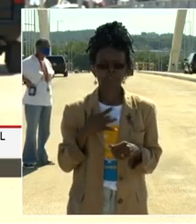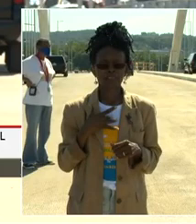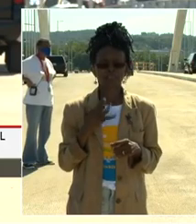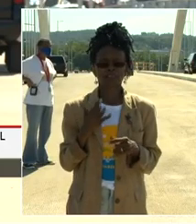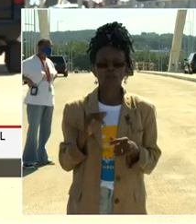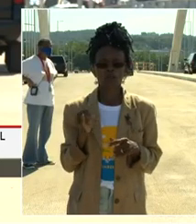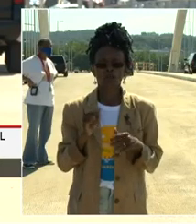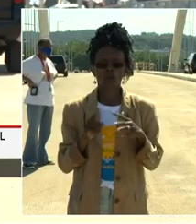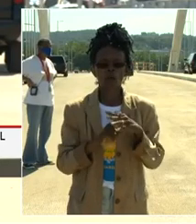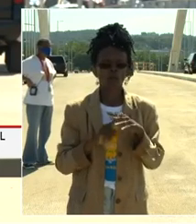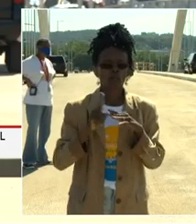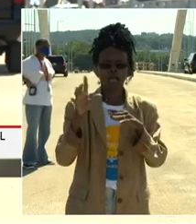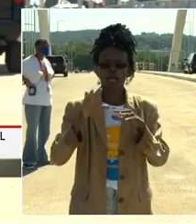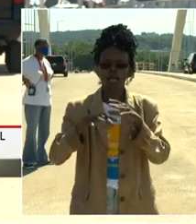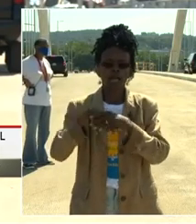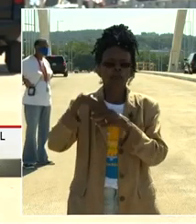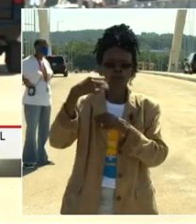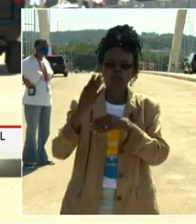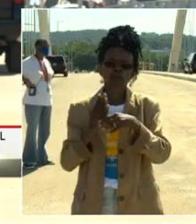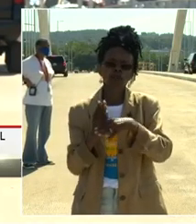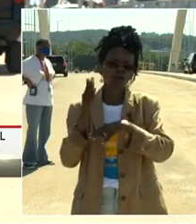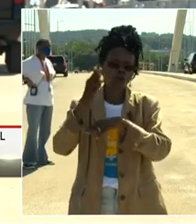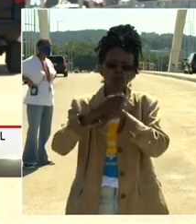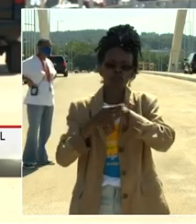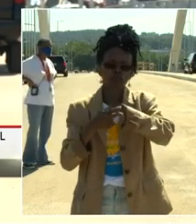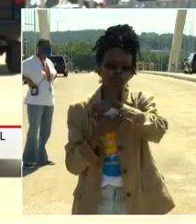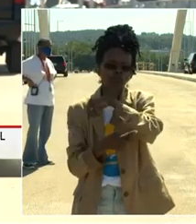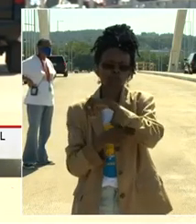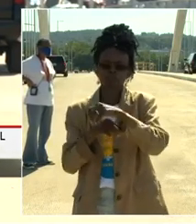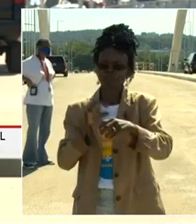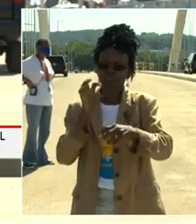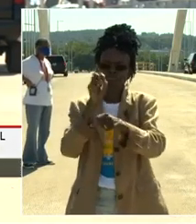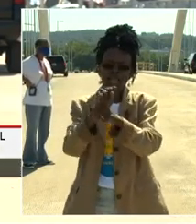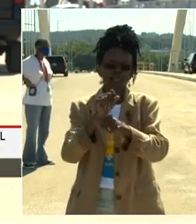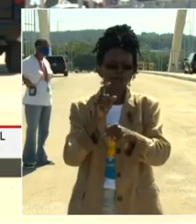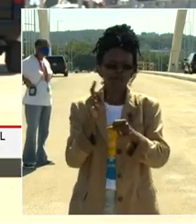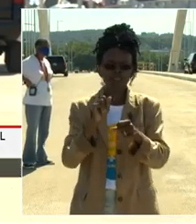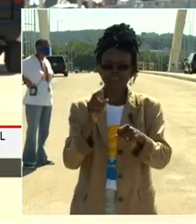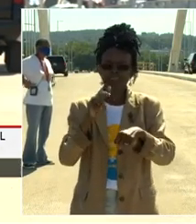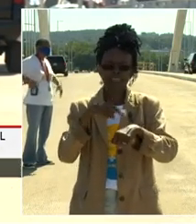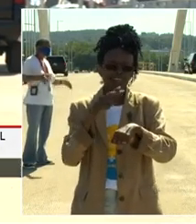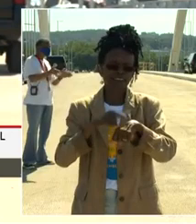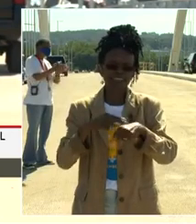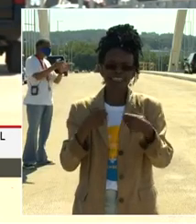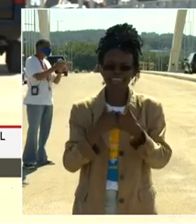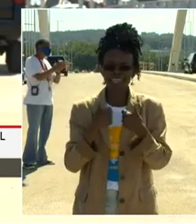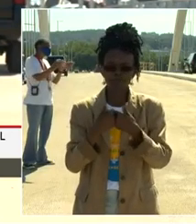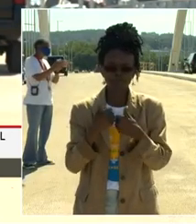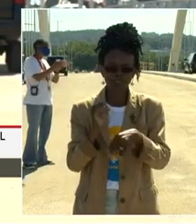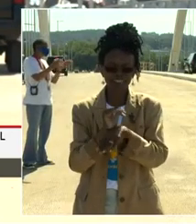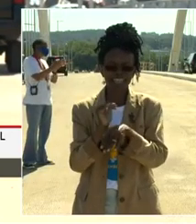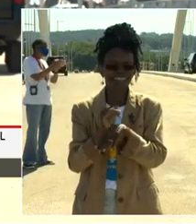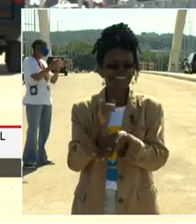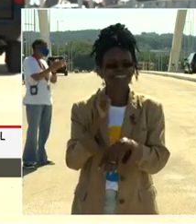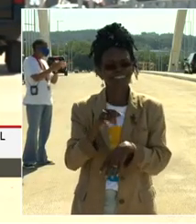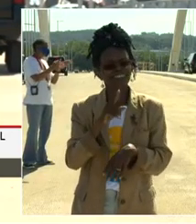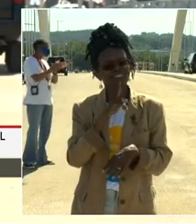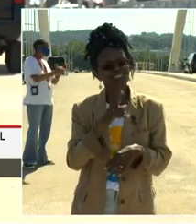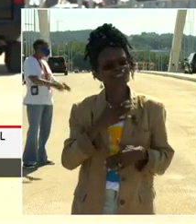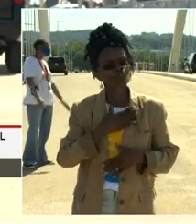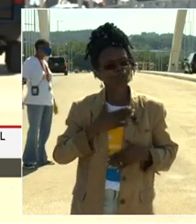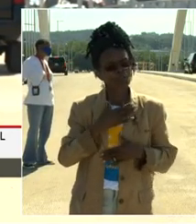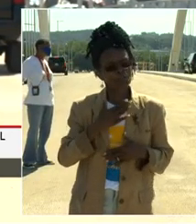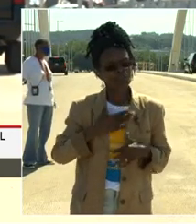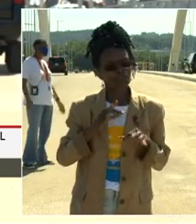afternoon game at Nationals Park, just like my mother and my cousins and I did yesterday. Thank you, Mayor Bowser, for the